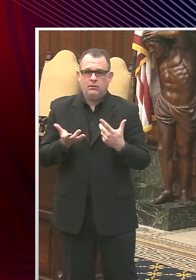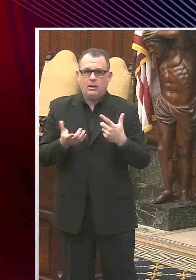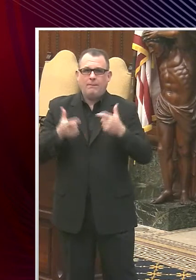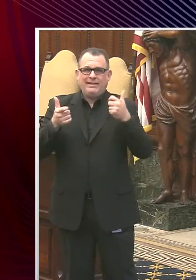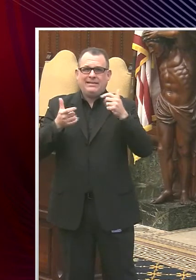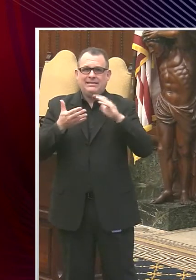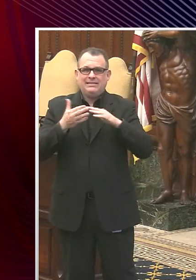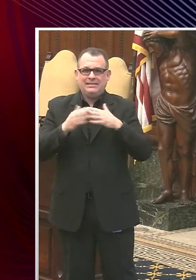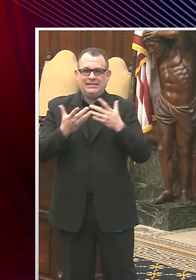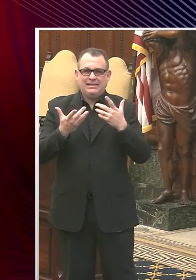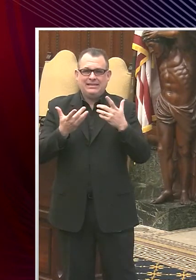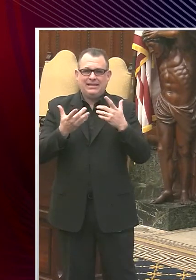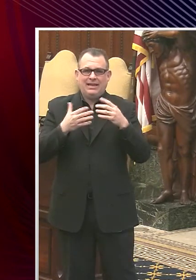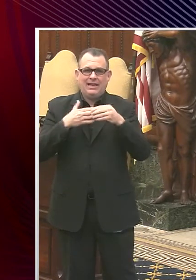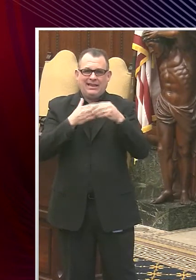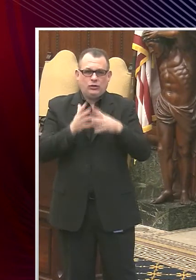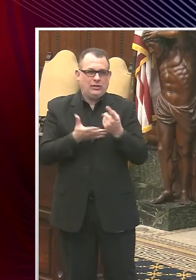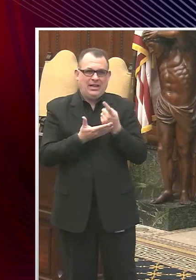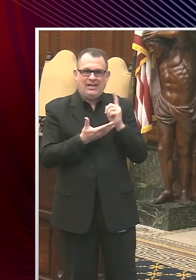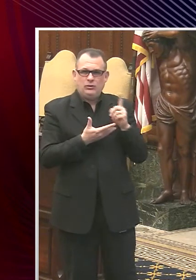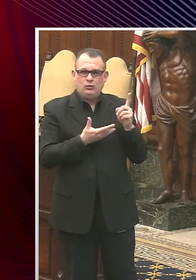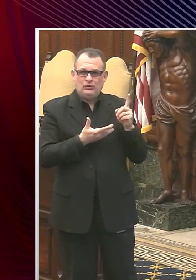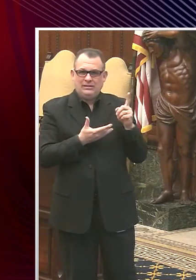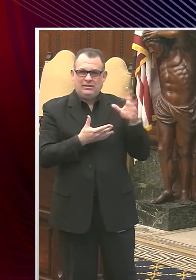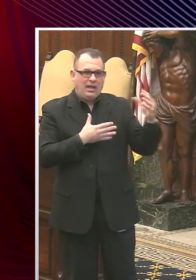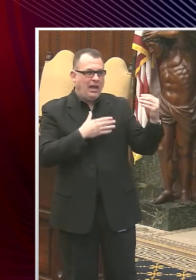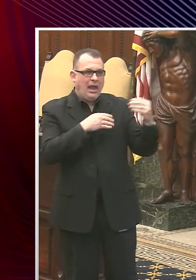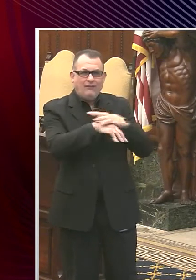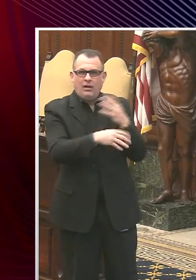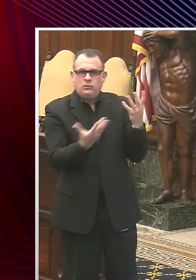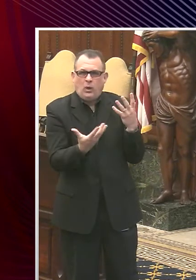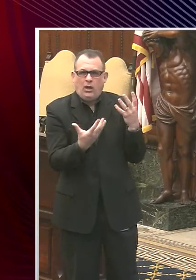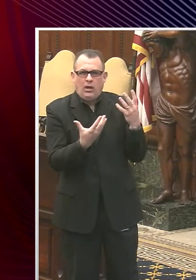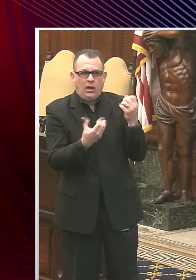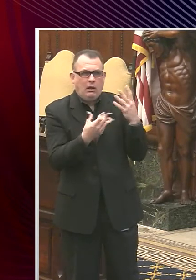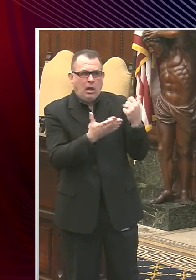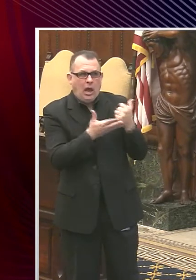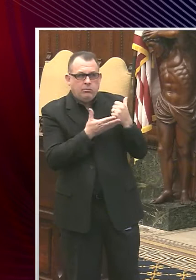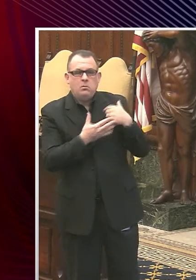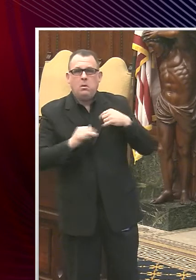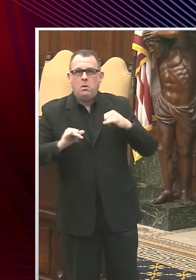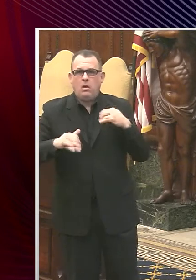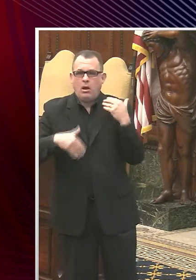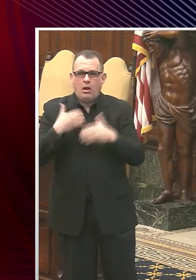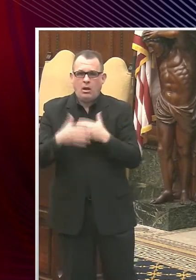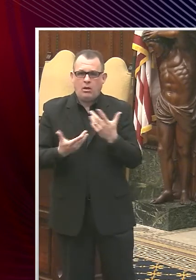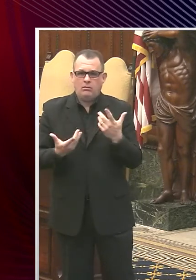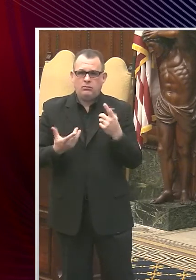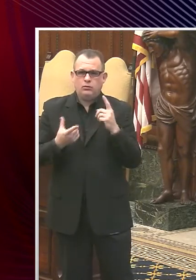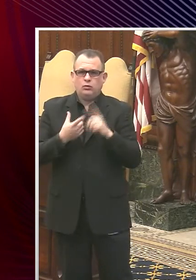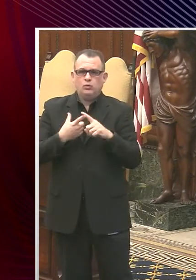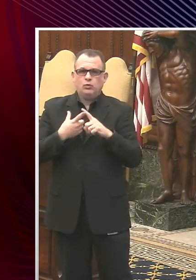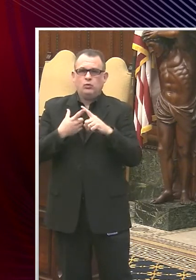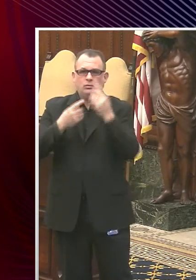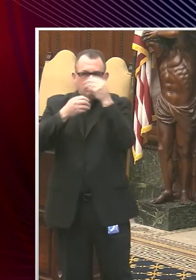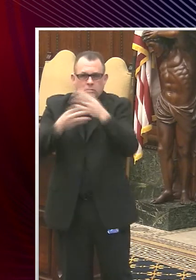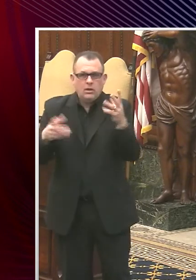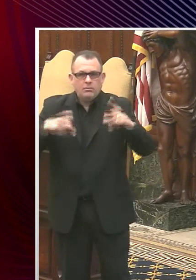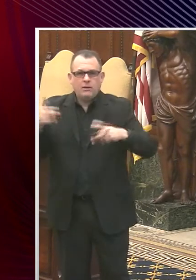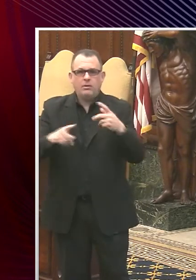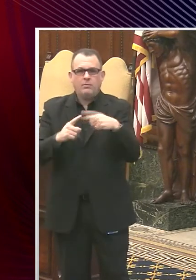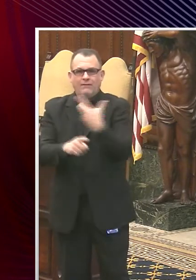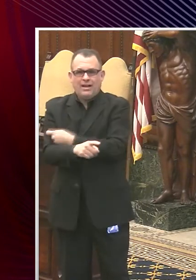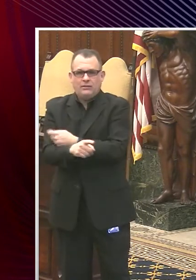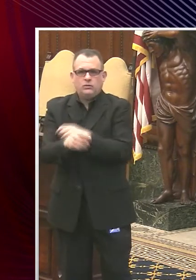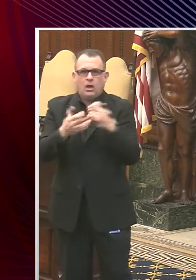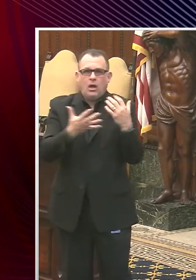leaders last week to ask for their advice and their assistance in directing people to vaccination opportunities and advice at